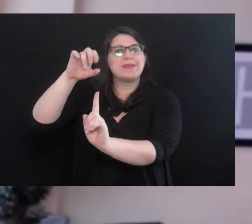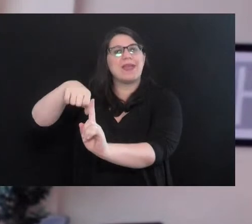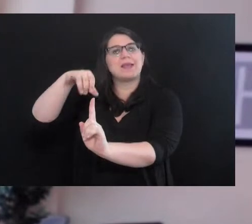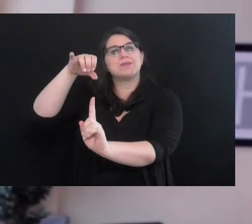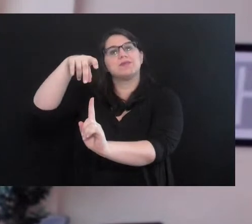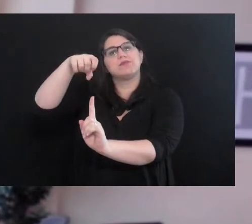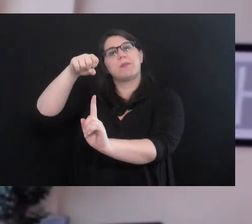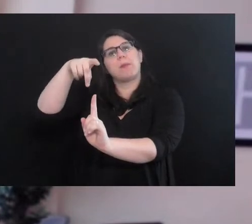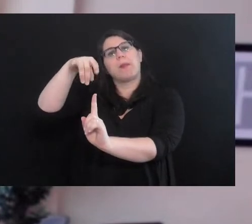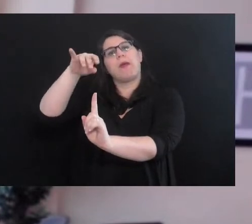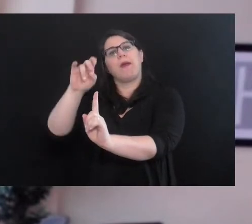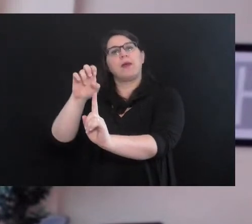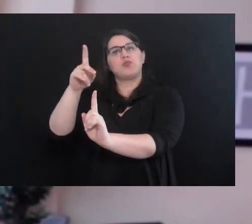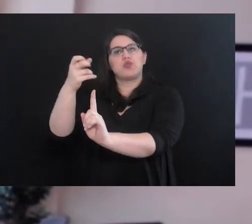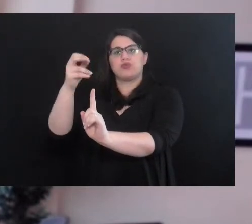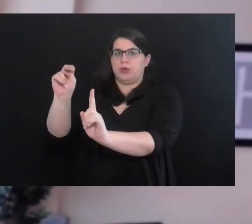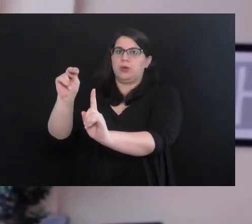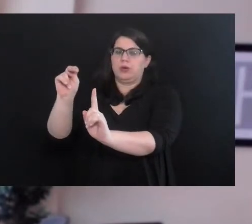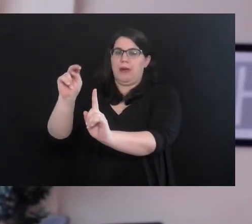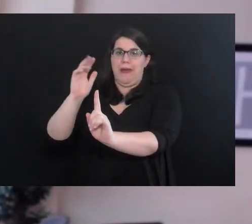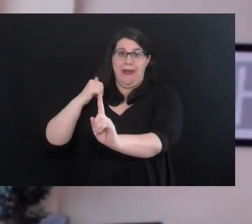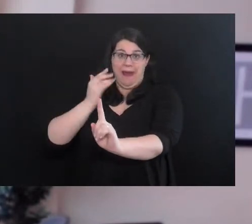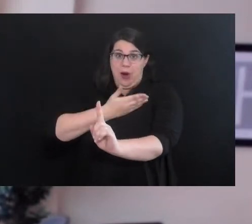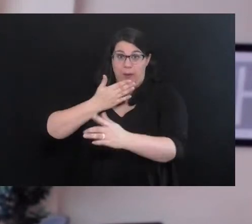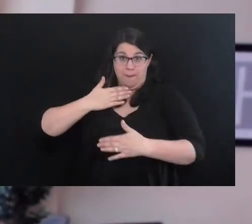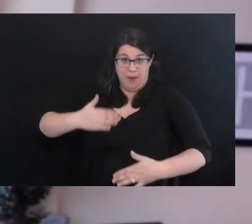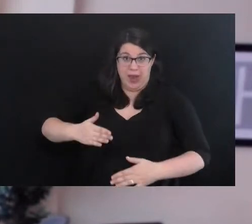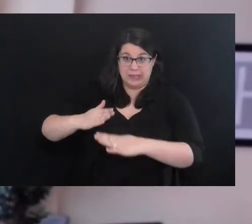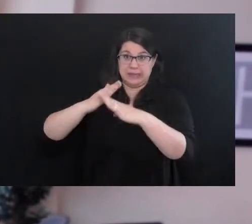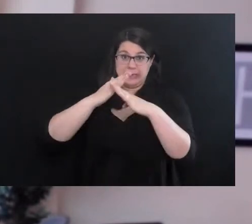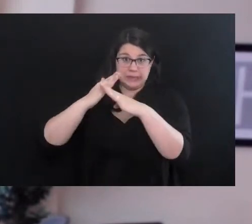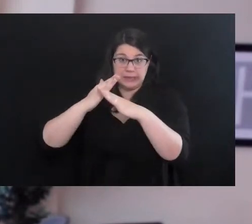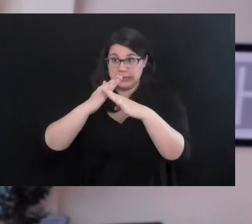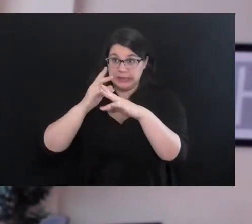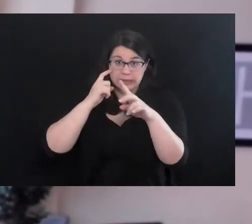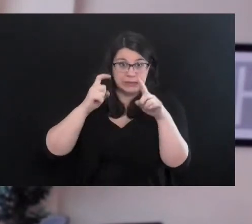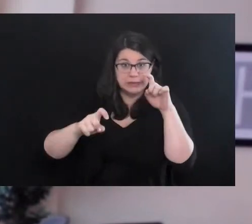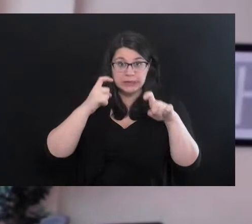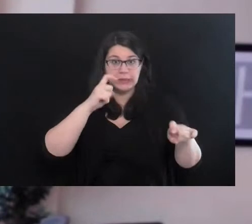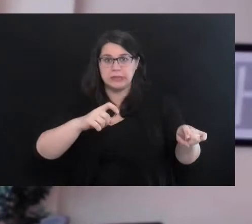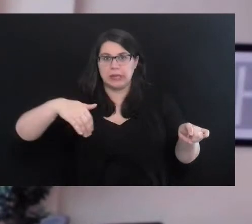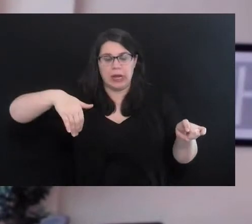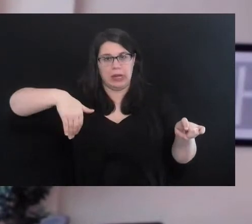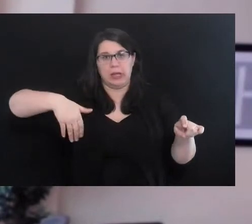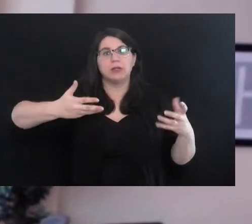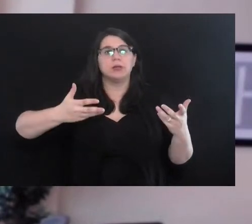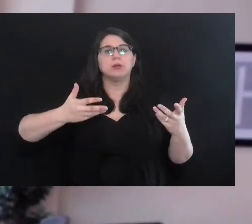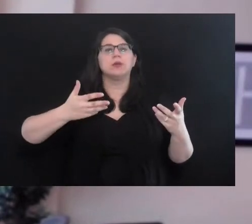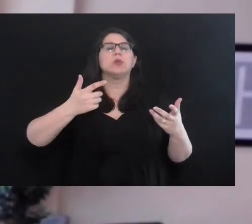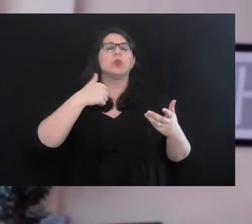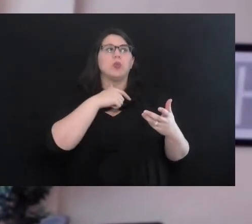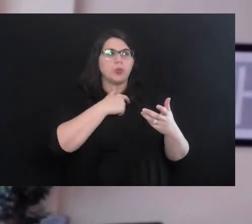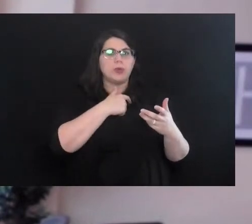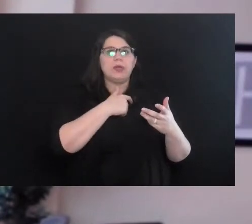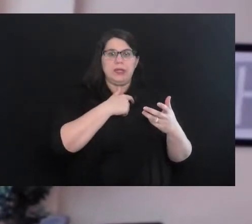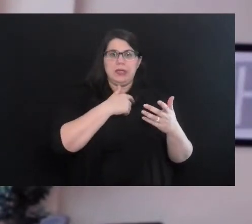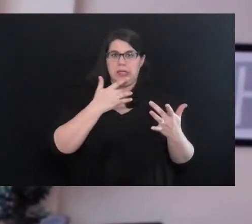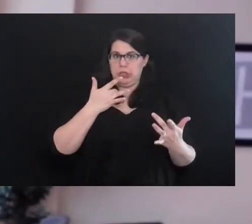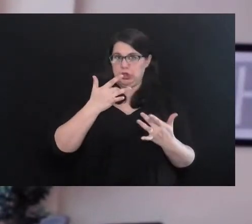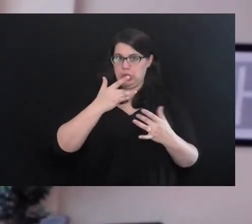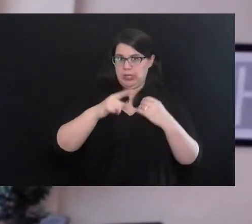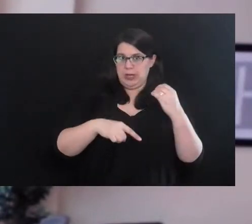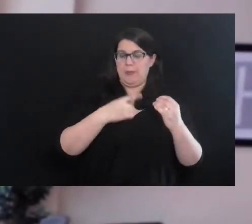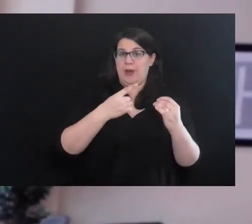immune system most actively recognizes. So there is some concern that our vaccines and our